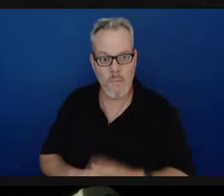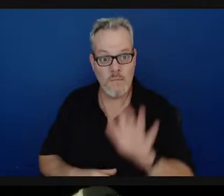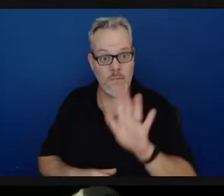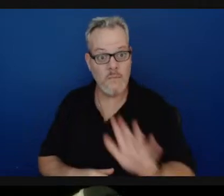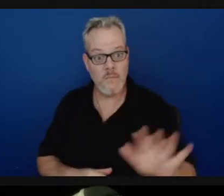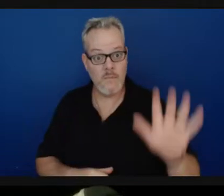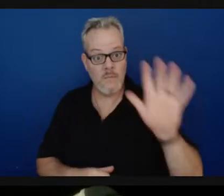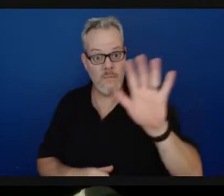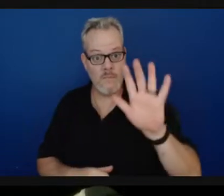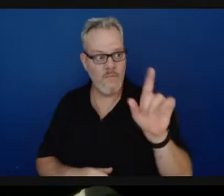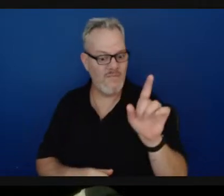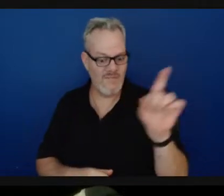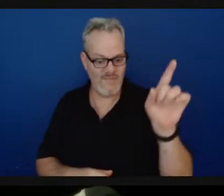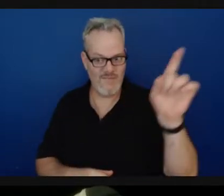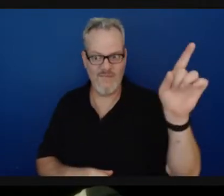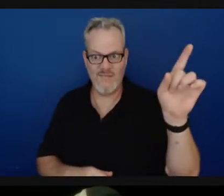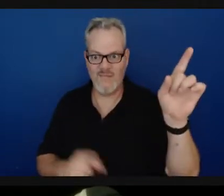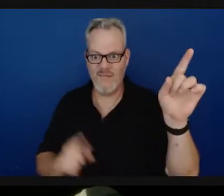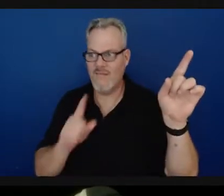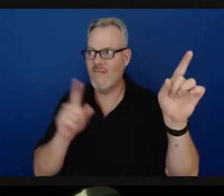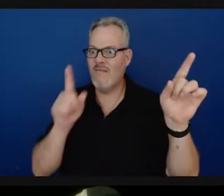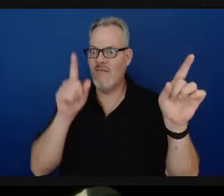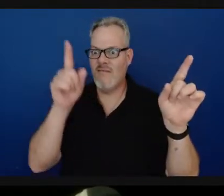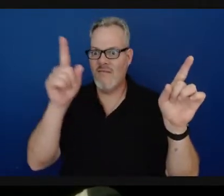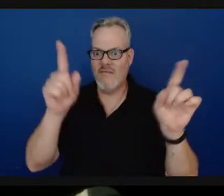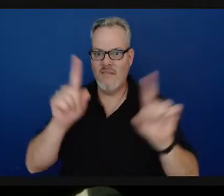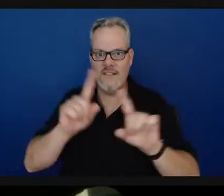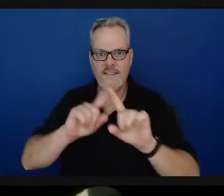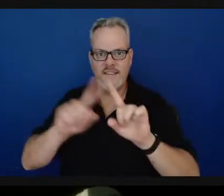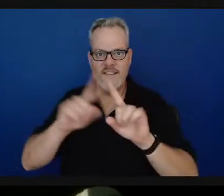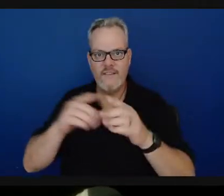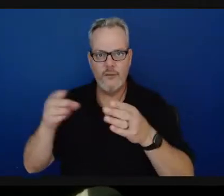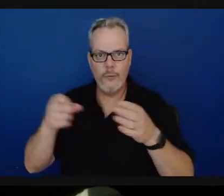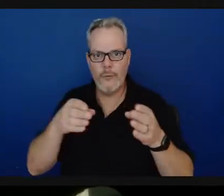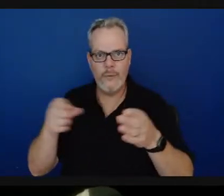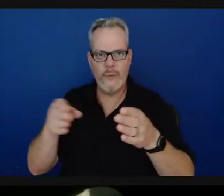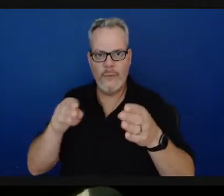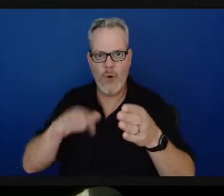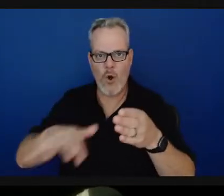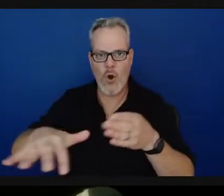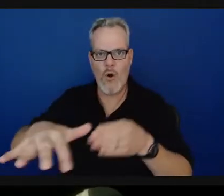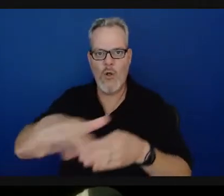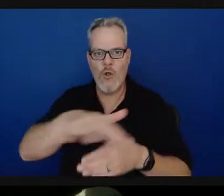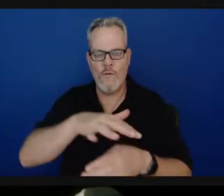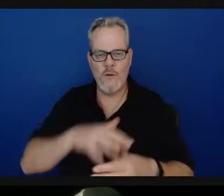coming off this way. There's a branch coming off that way. It's really all over the place.